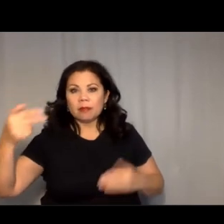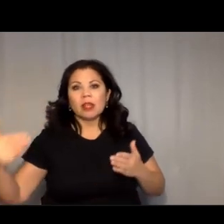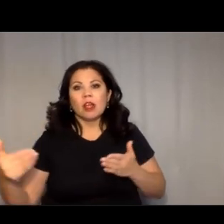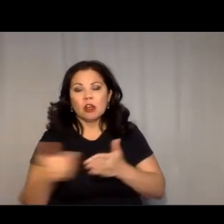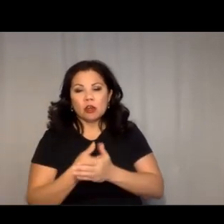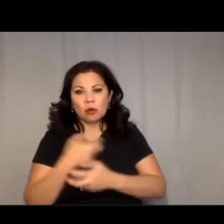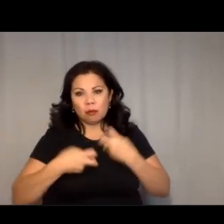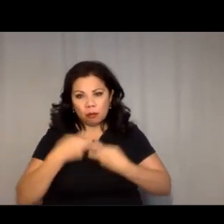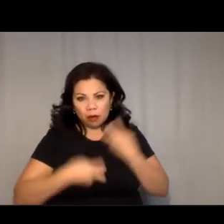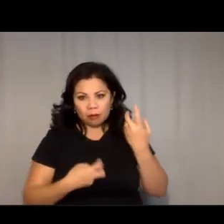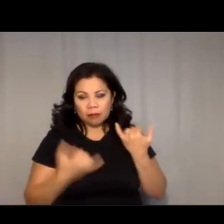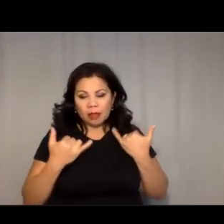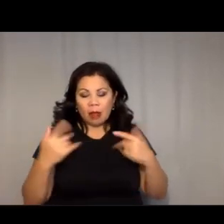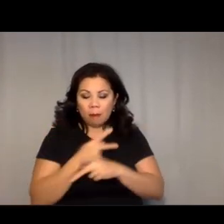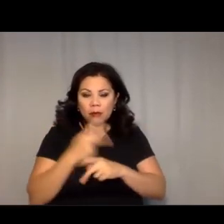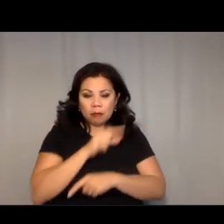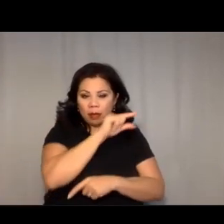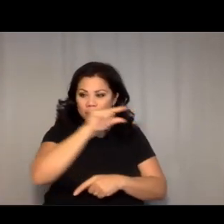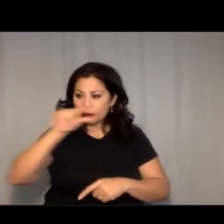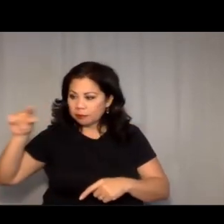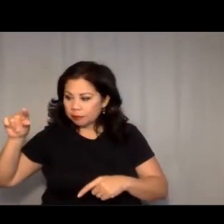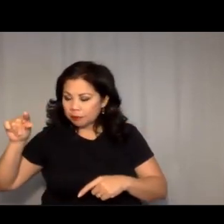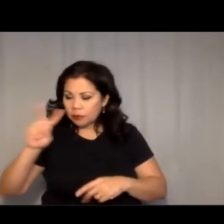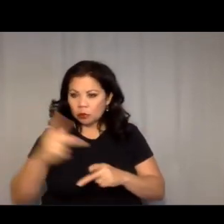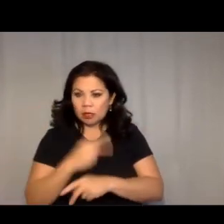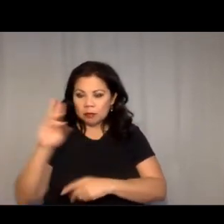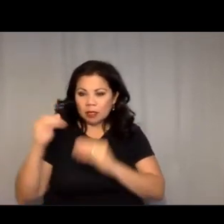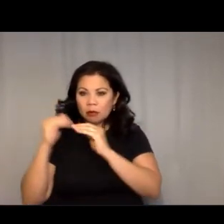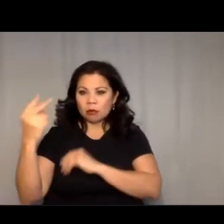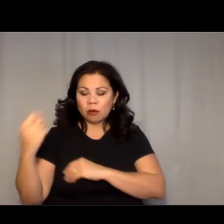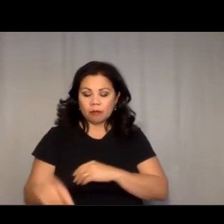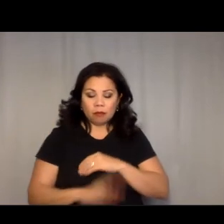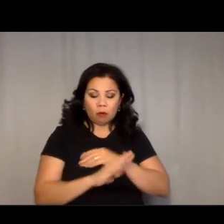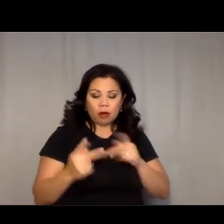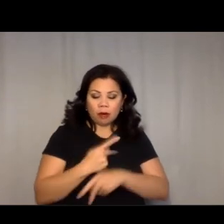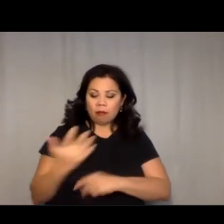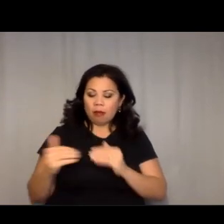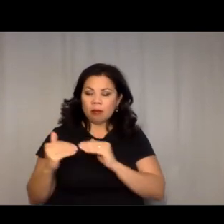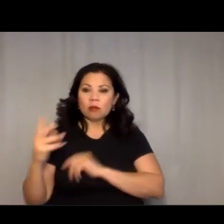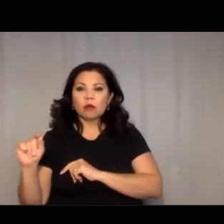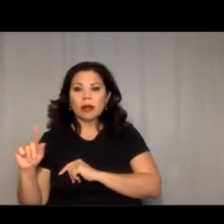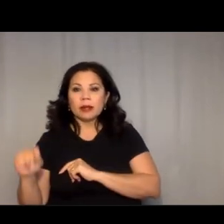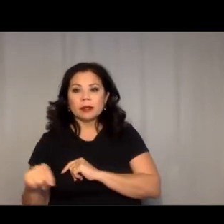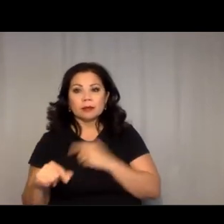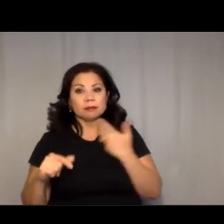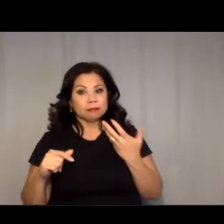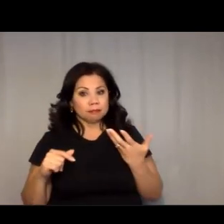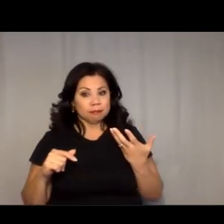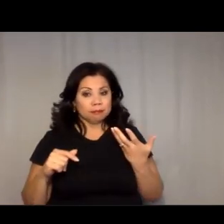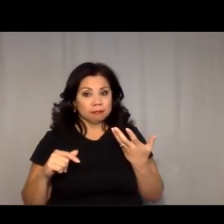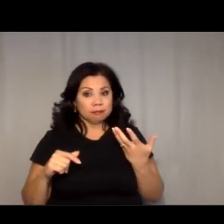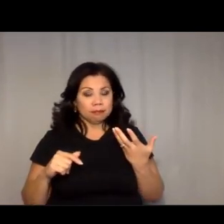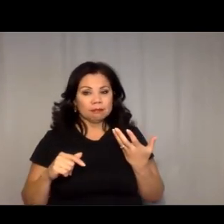then, I can multiply across. 2 times 6 is 12, 4 times 5 is 20, and then I